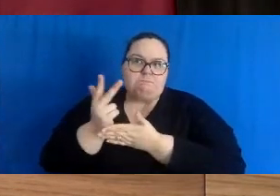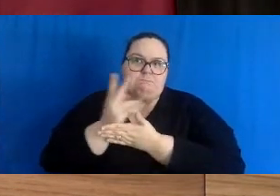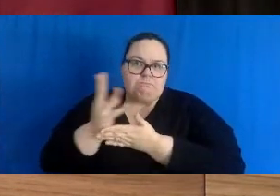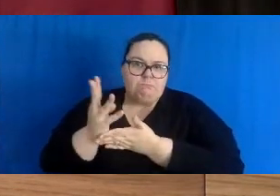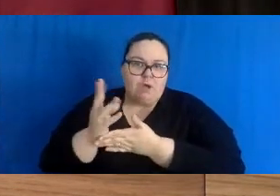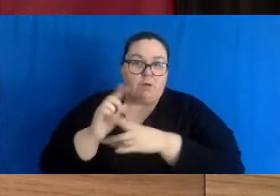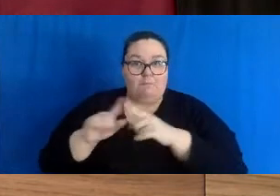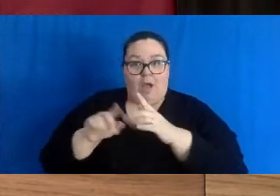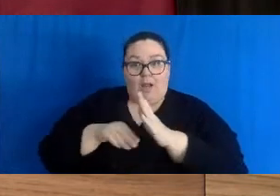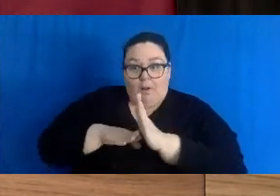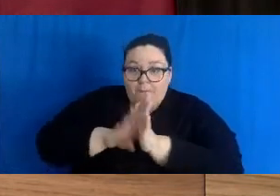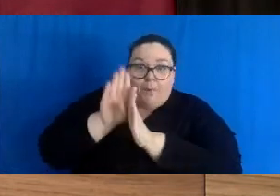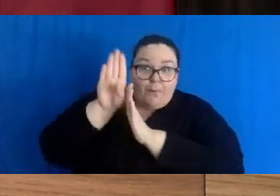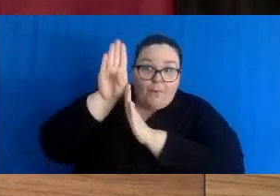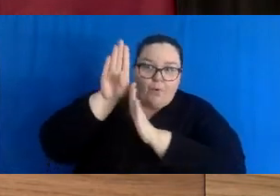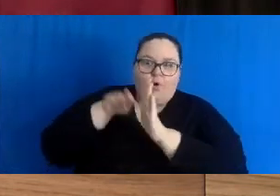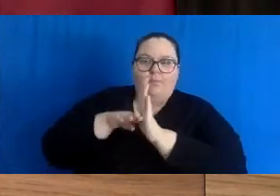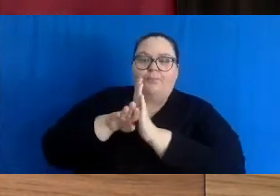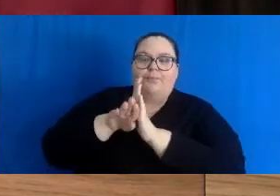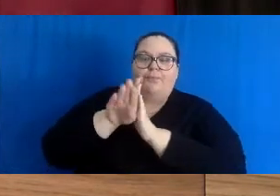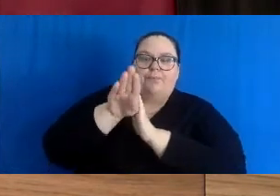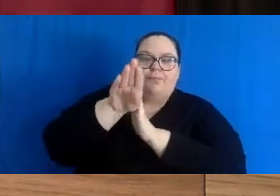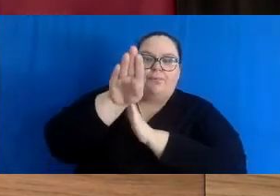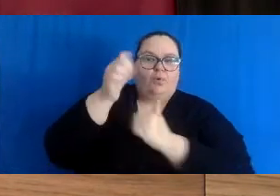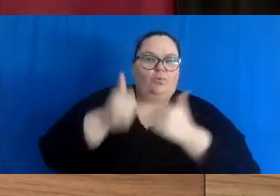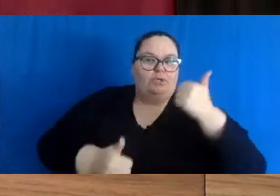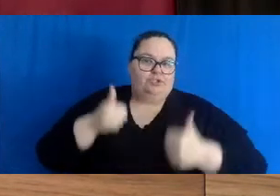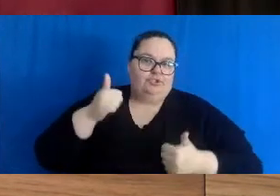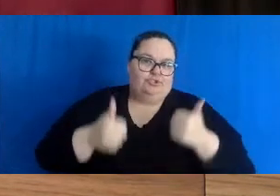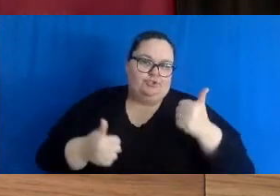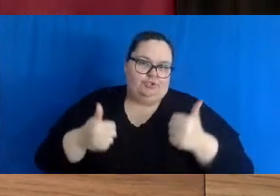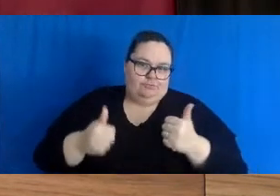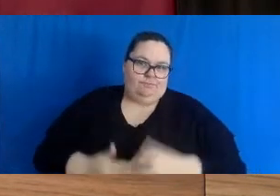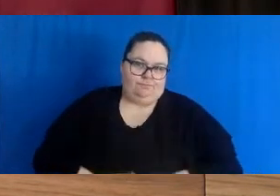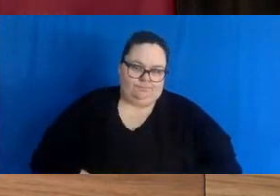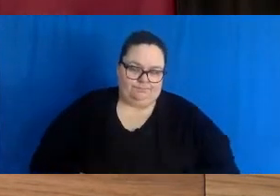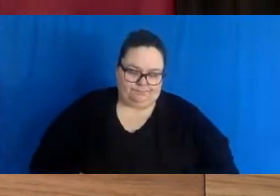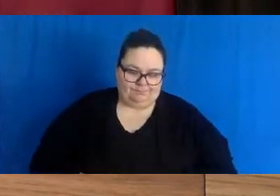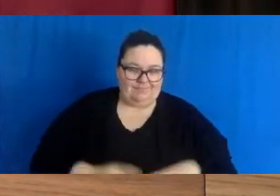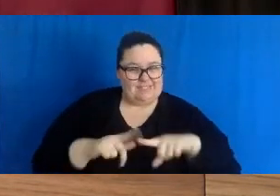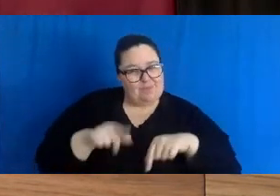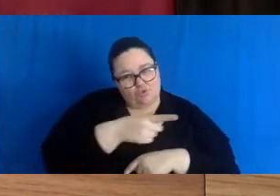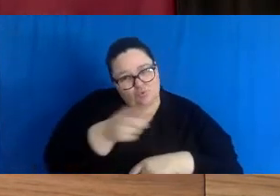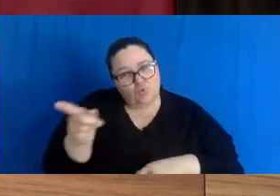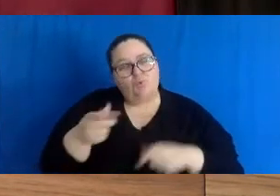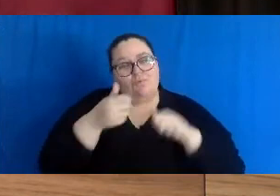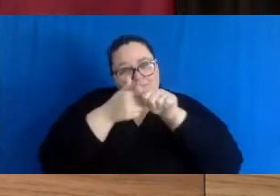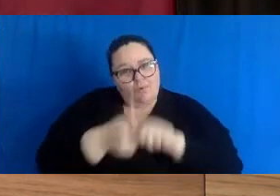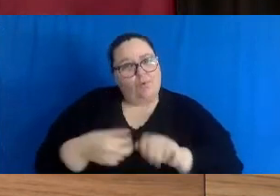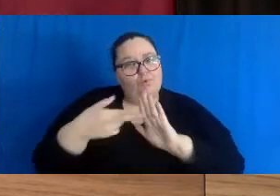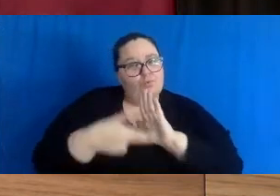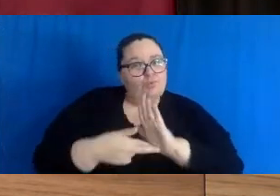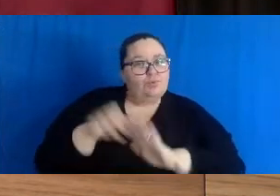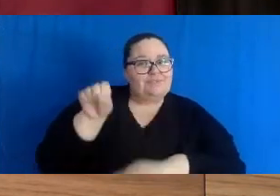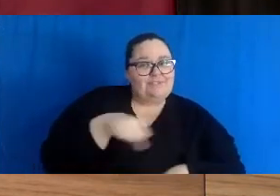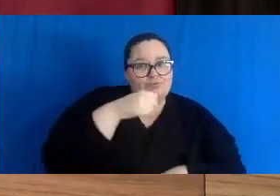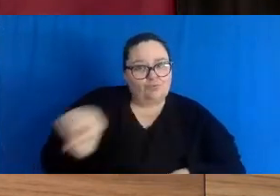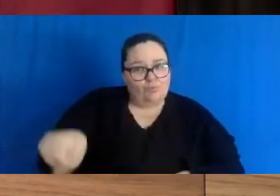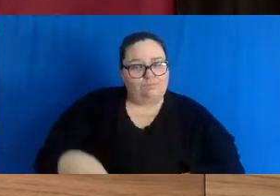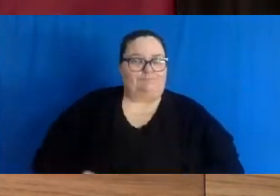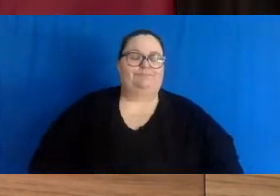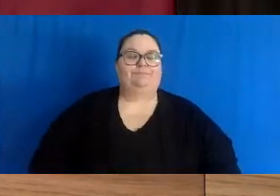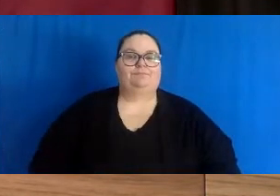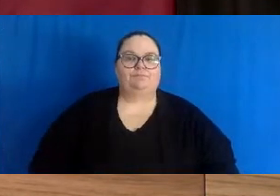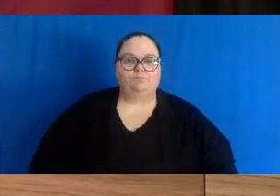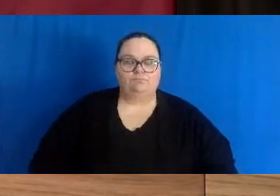that rise will depend on everyone following public health measures. Dans le but de freiner la propagation, in order to